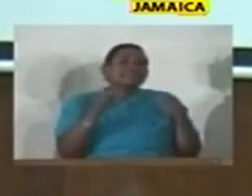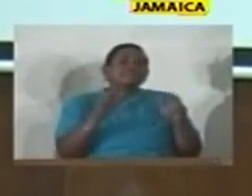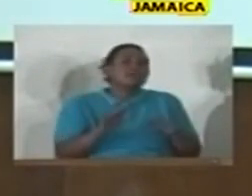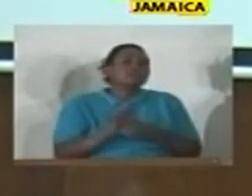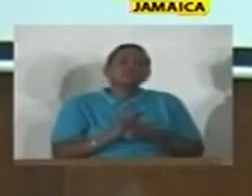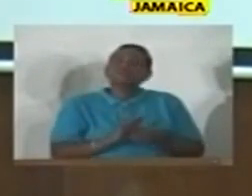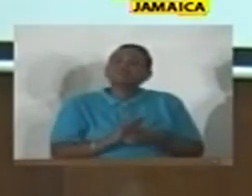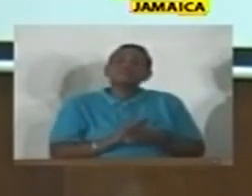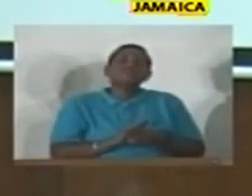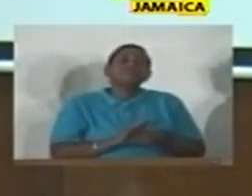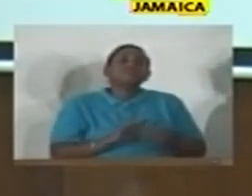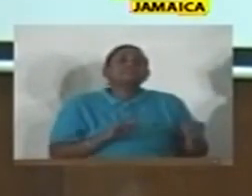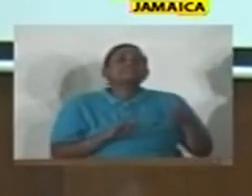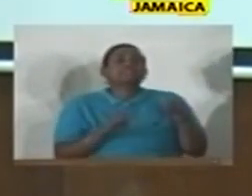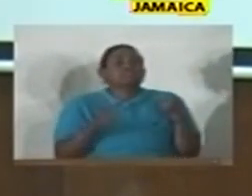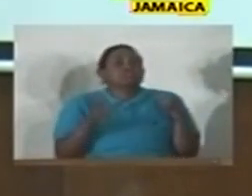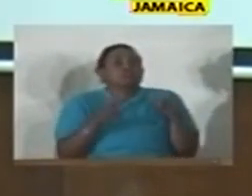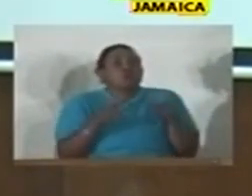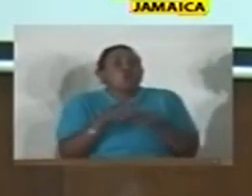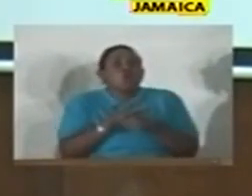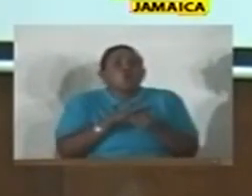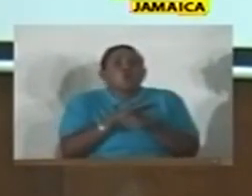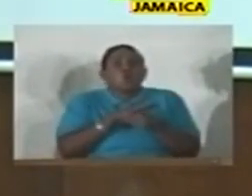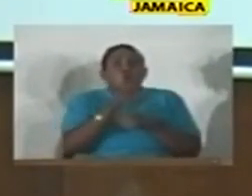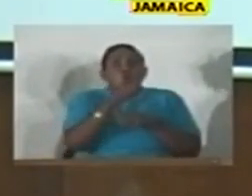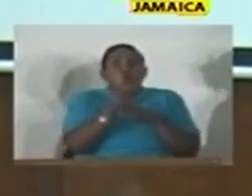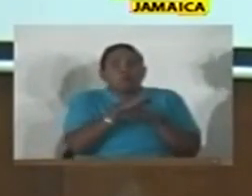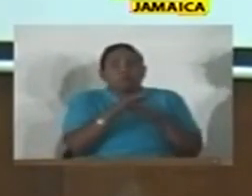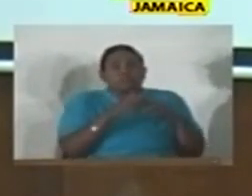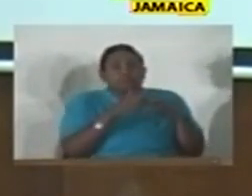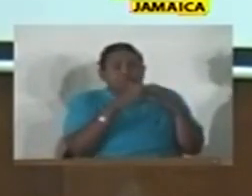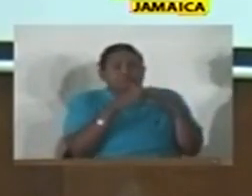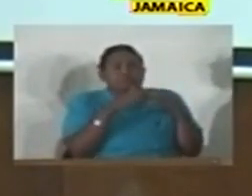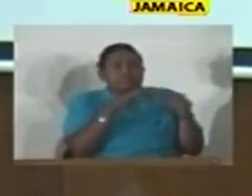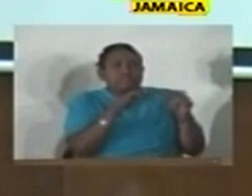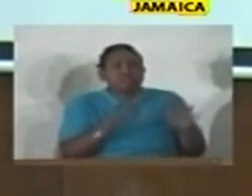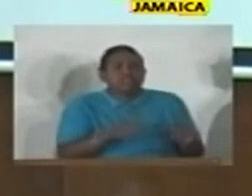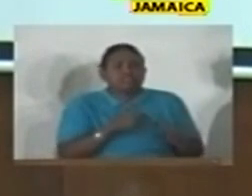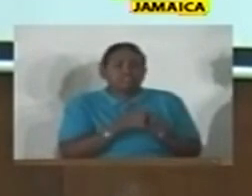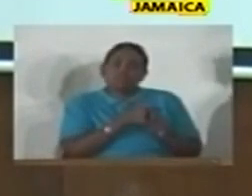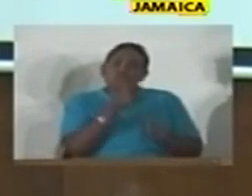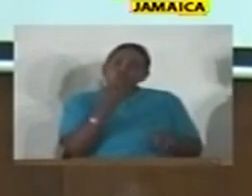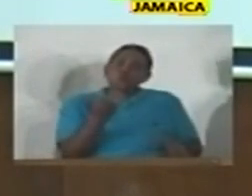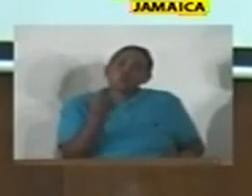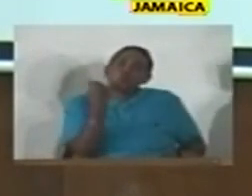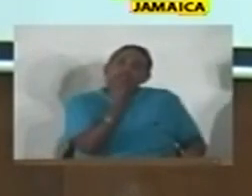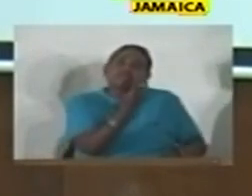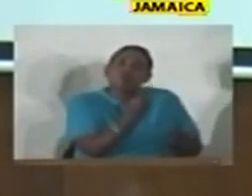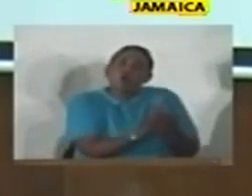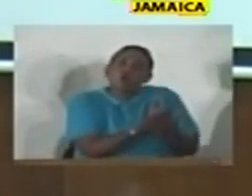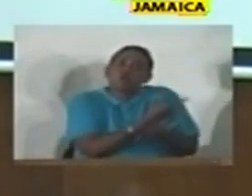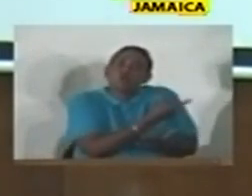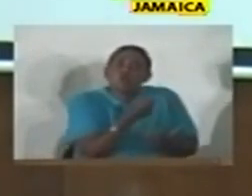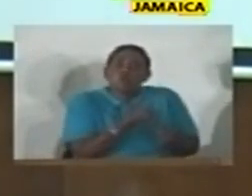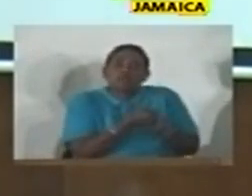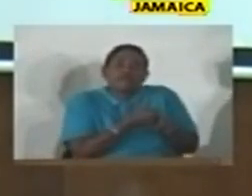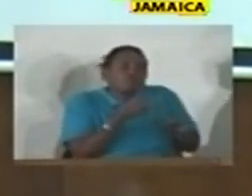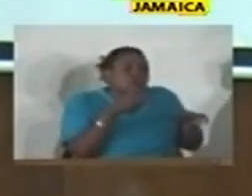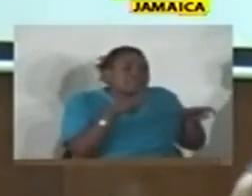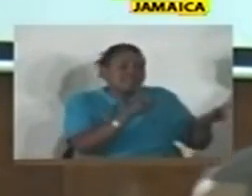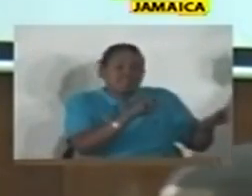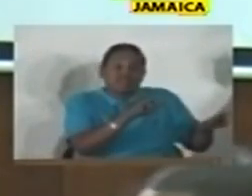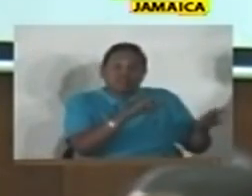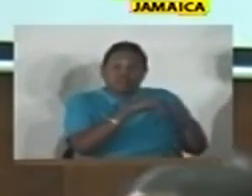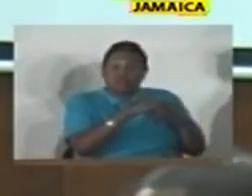are small, local entrepreneurs who are now given the opportunity to invest